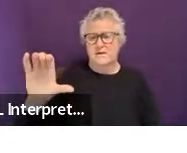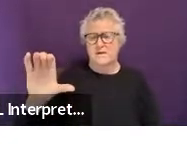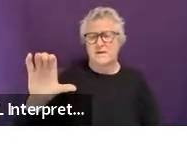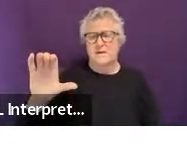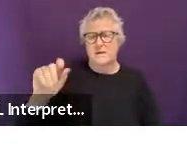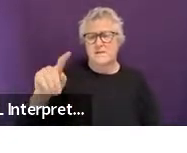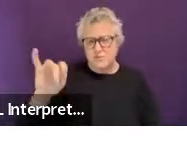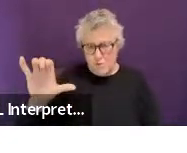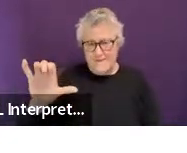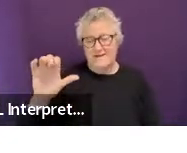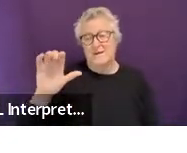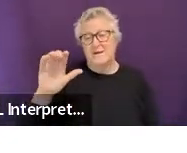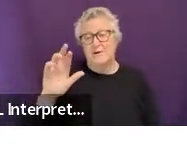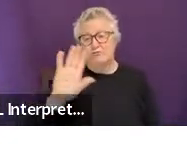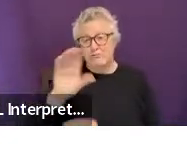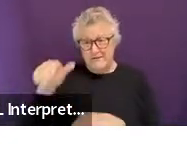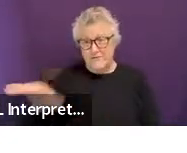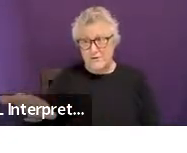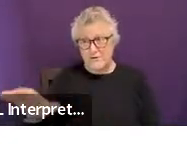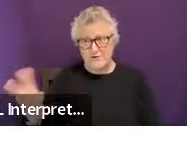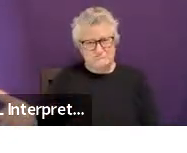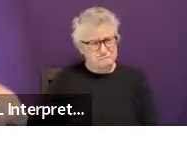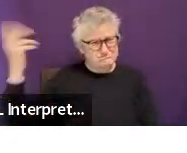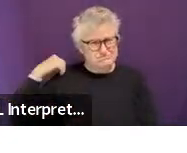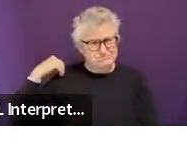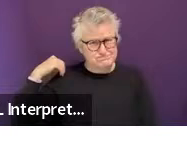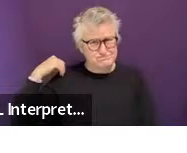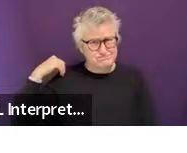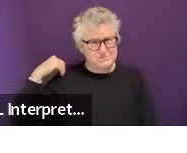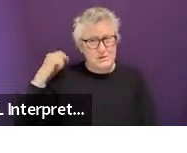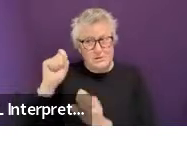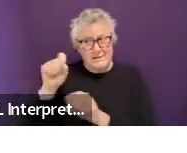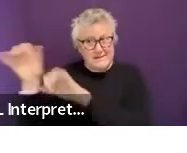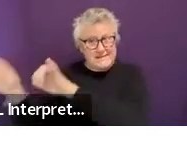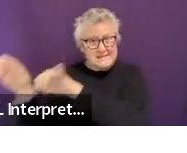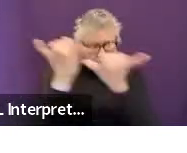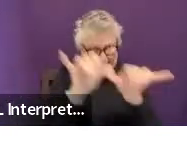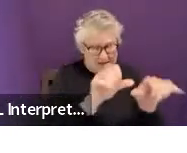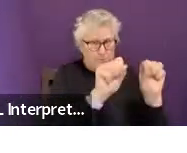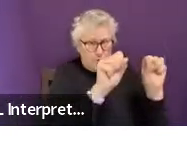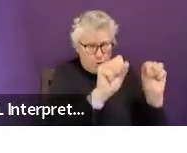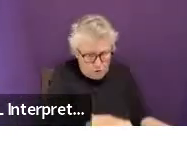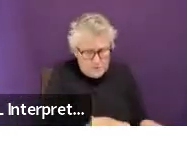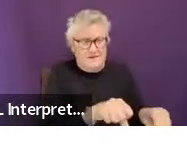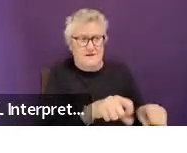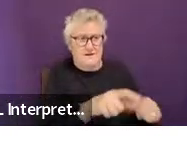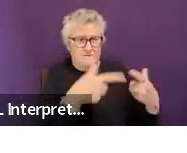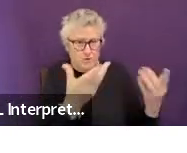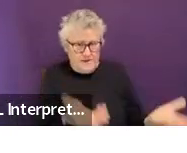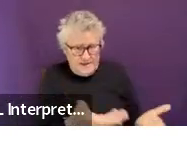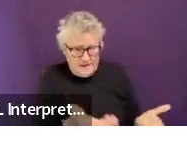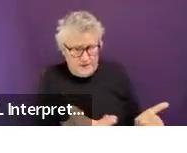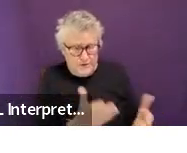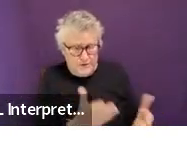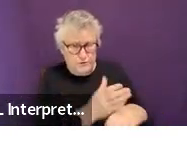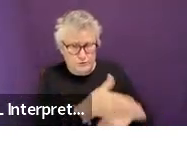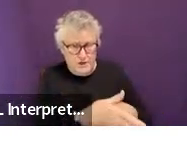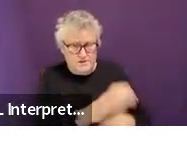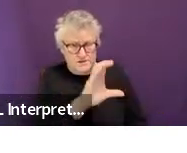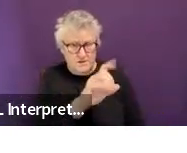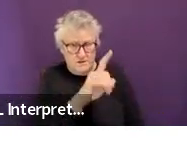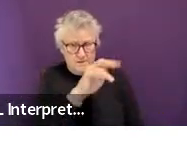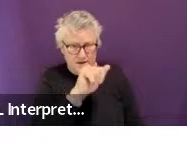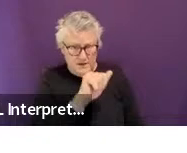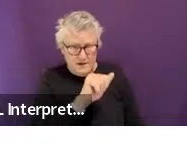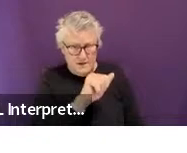would not affect the industries that's on the Columbia River. Moving the opening on the Burlington Northern